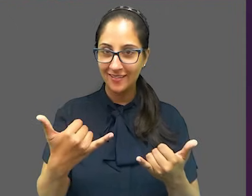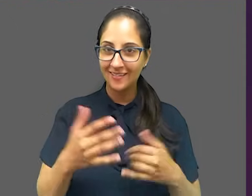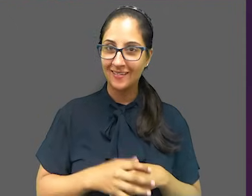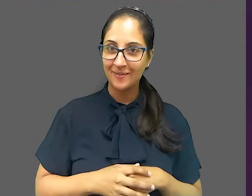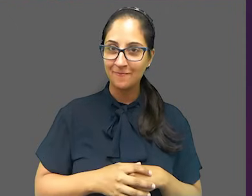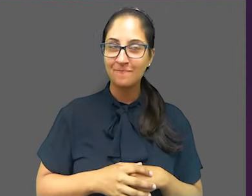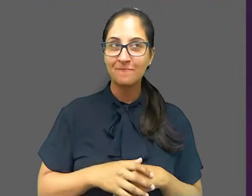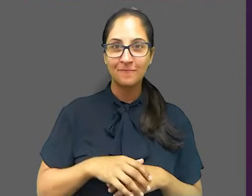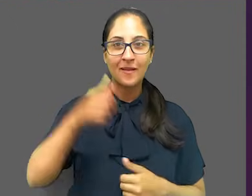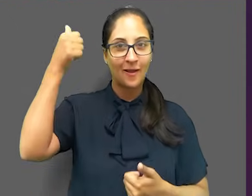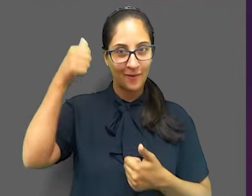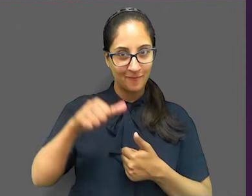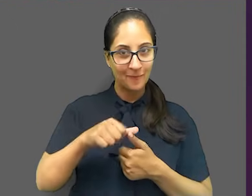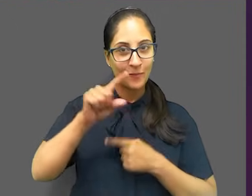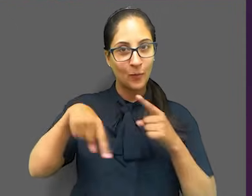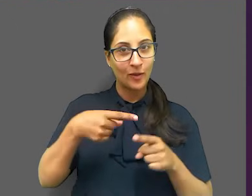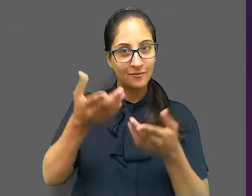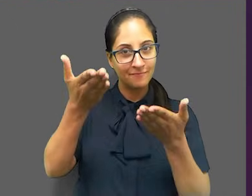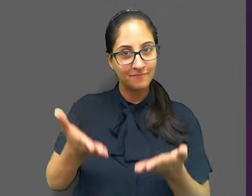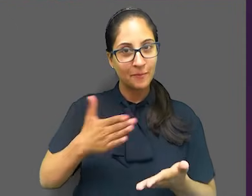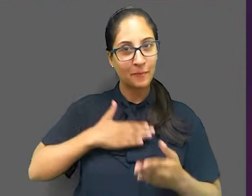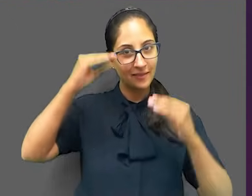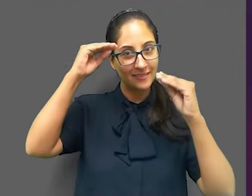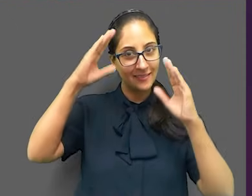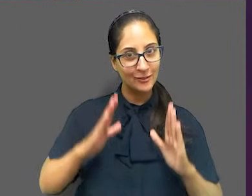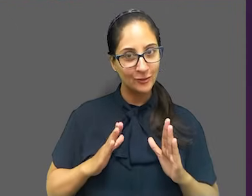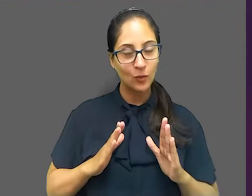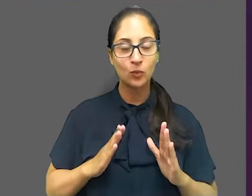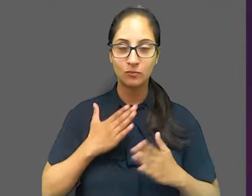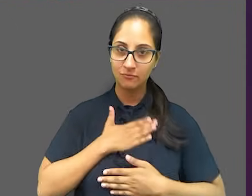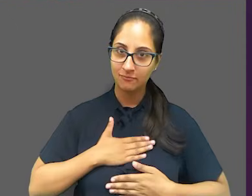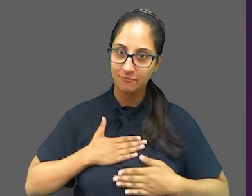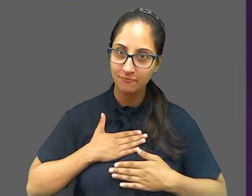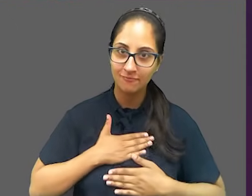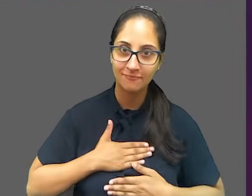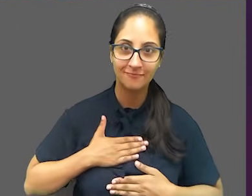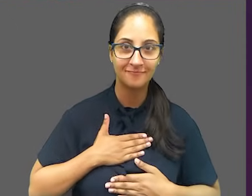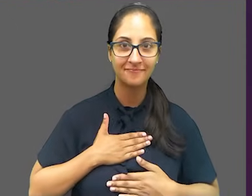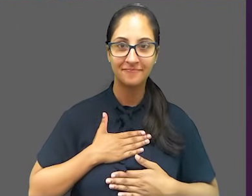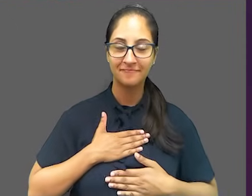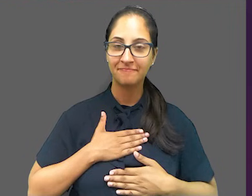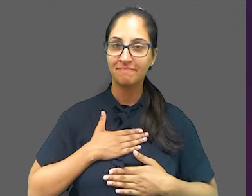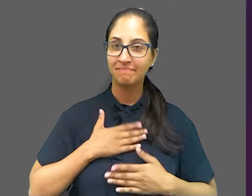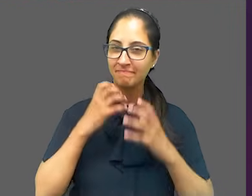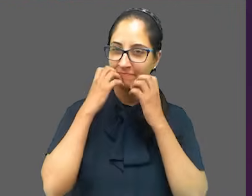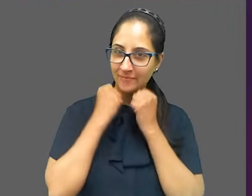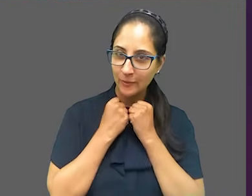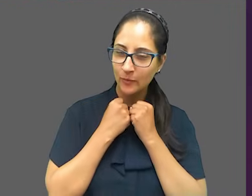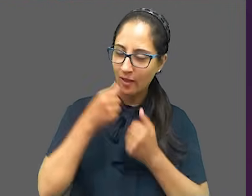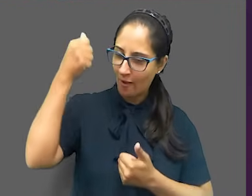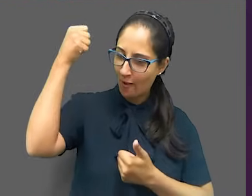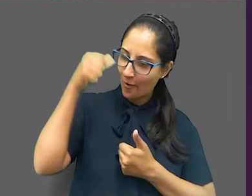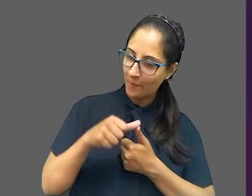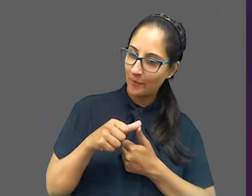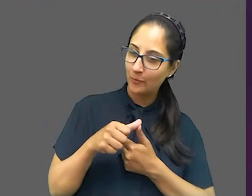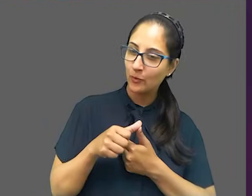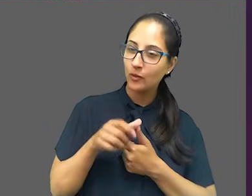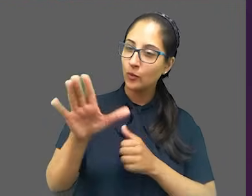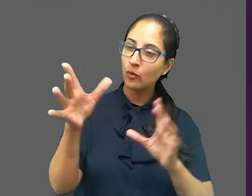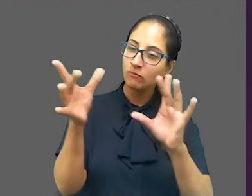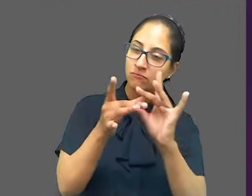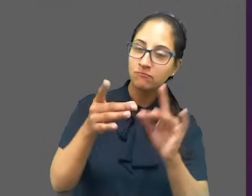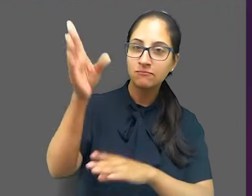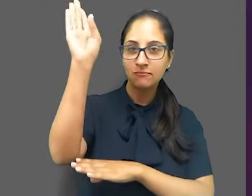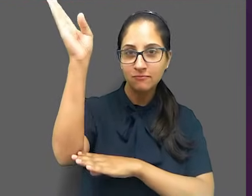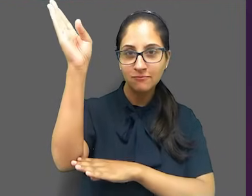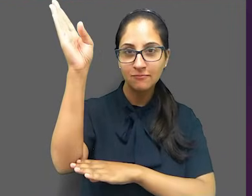Your classes that we had with you will remain a highlight of my educational career because you always took us on a journey that was